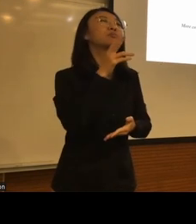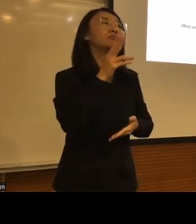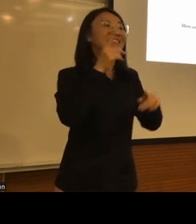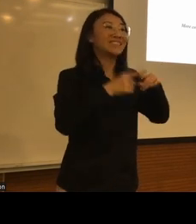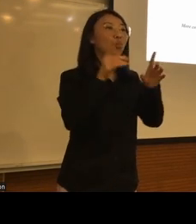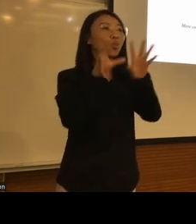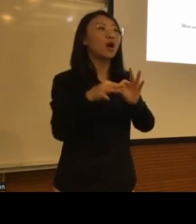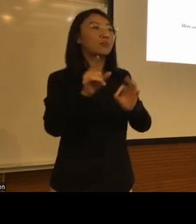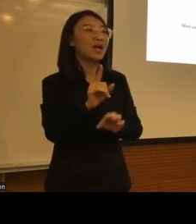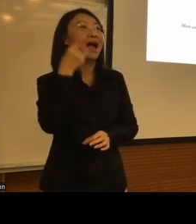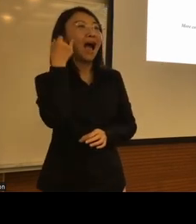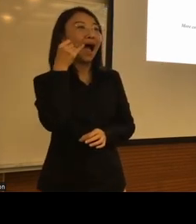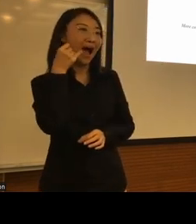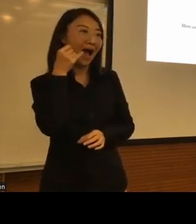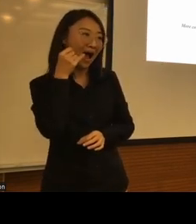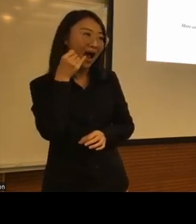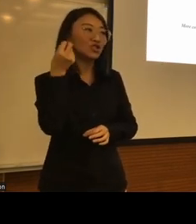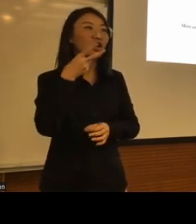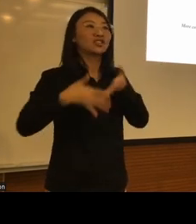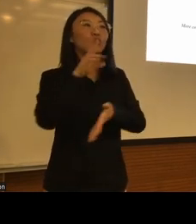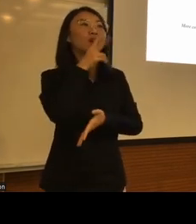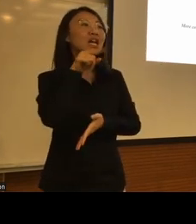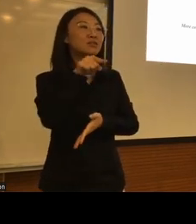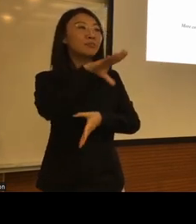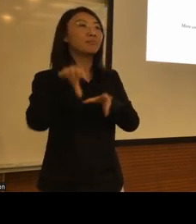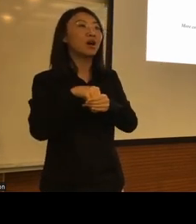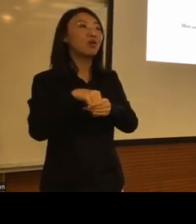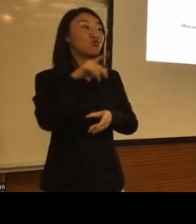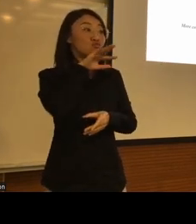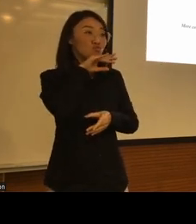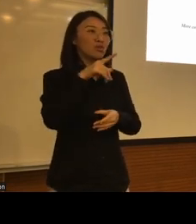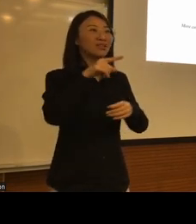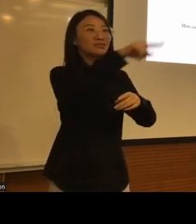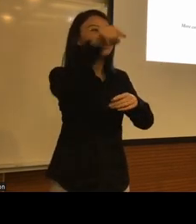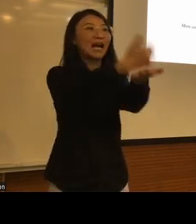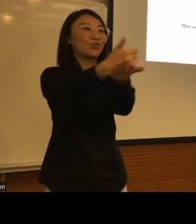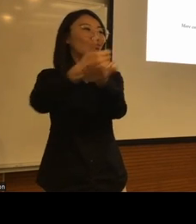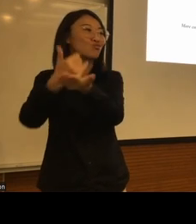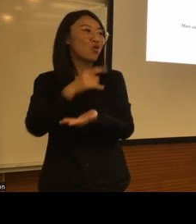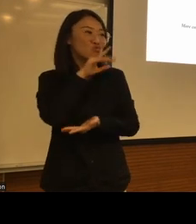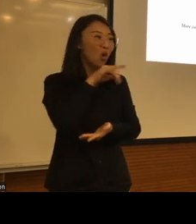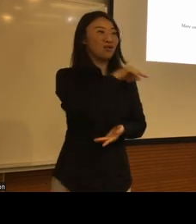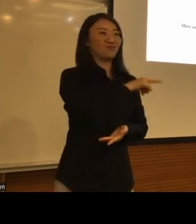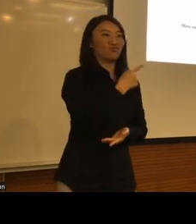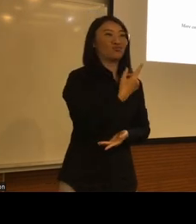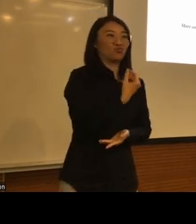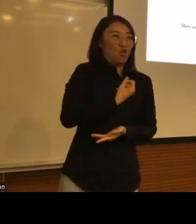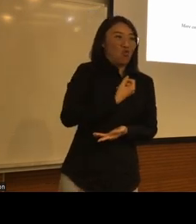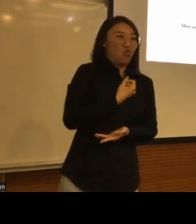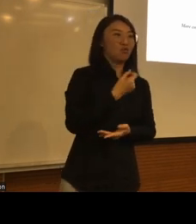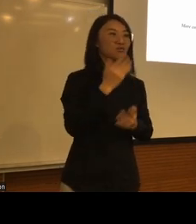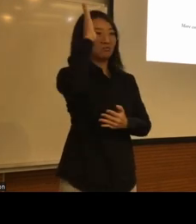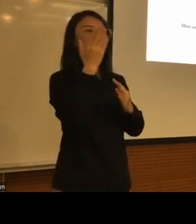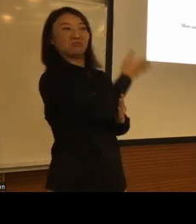control of deaf people and of sign language interpreters. So if I'm wrong, this is exactly the time to tell me, no, what